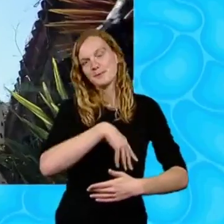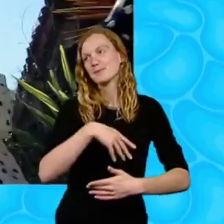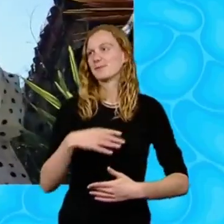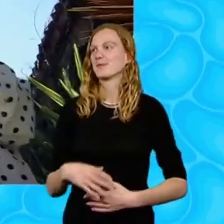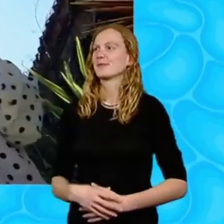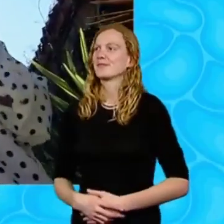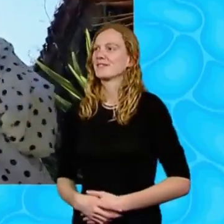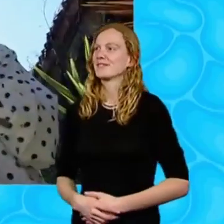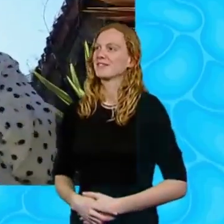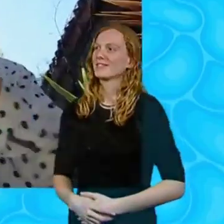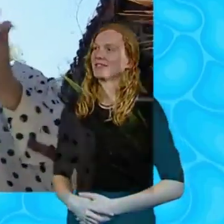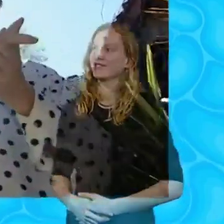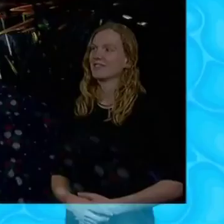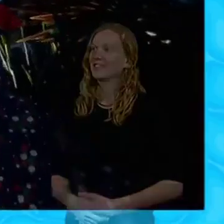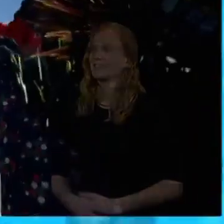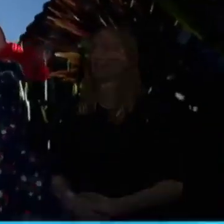basket.